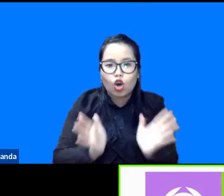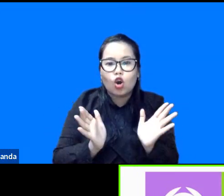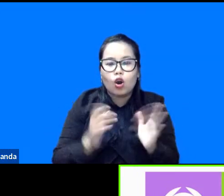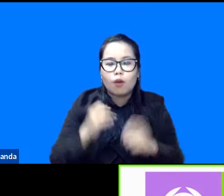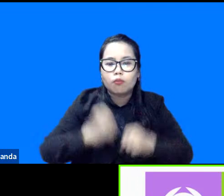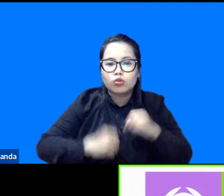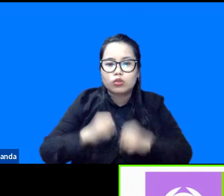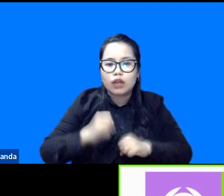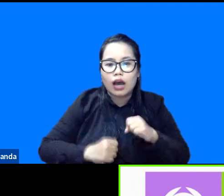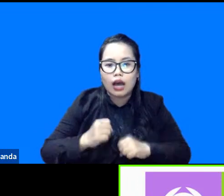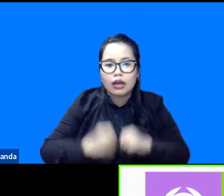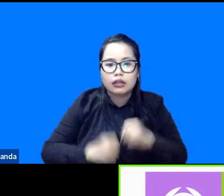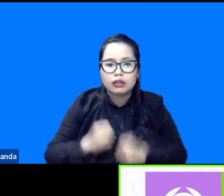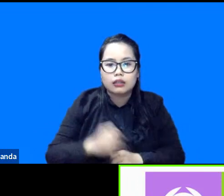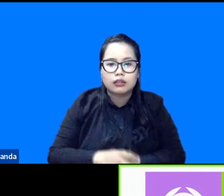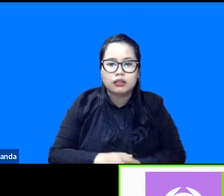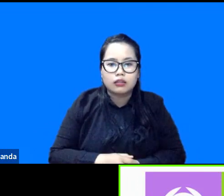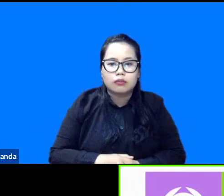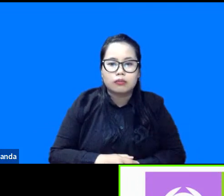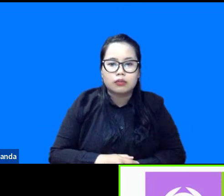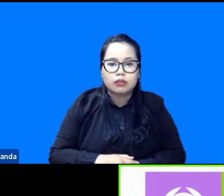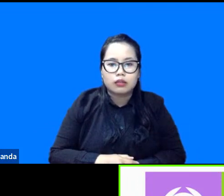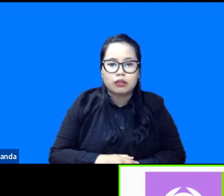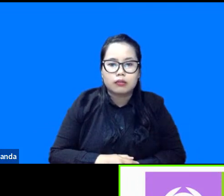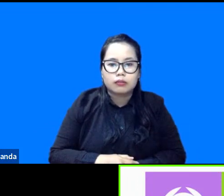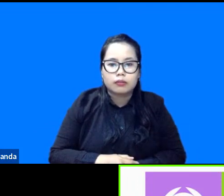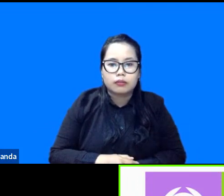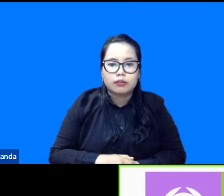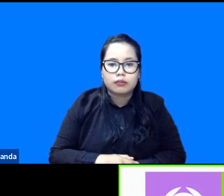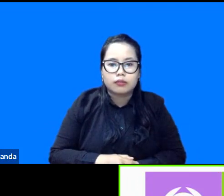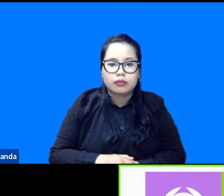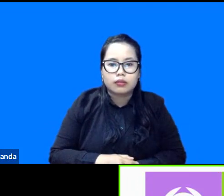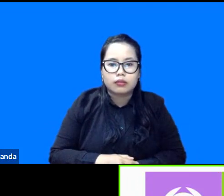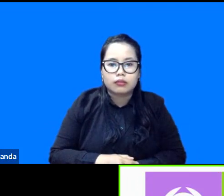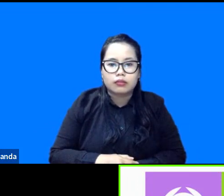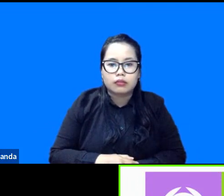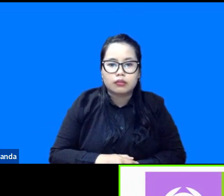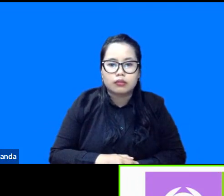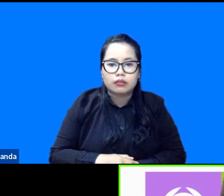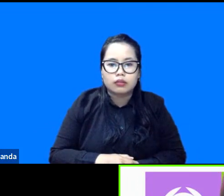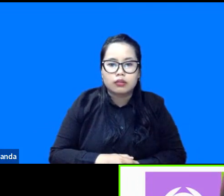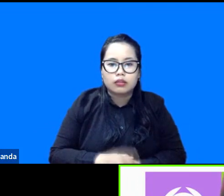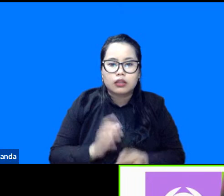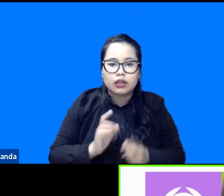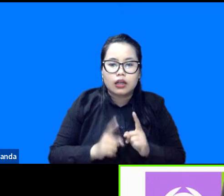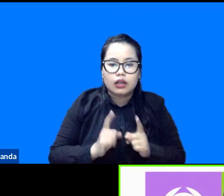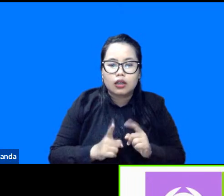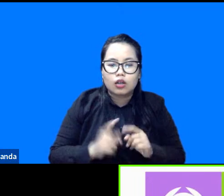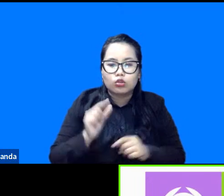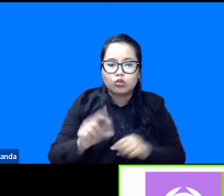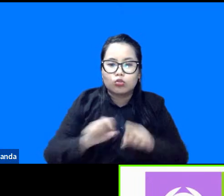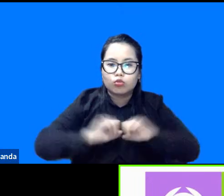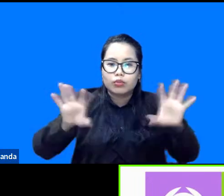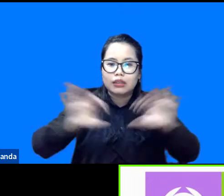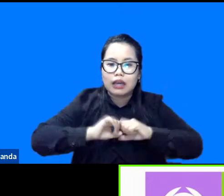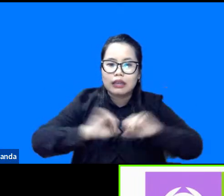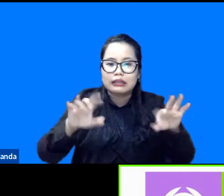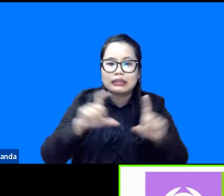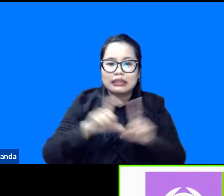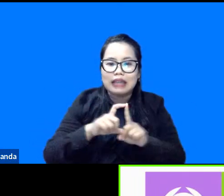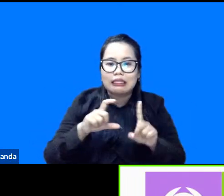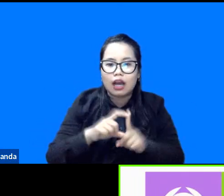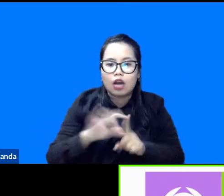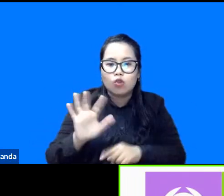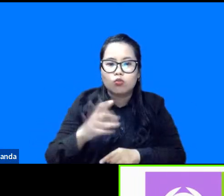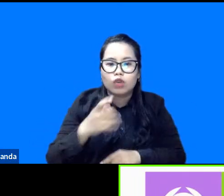the local government to publish the data or or not published, not only published but provided